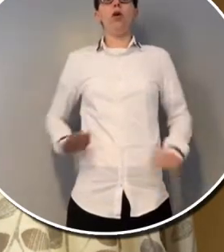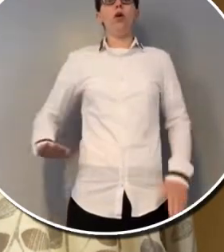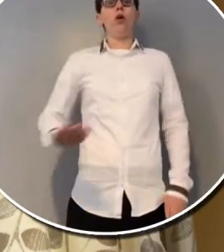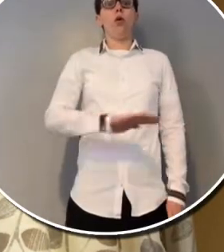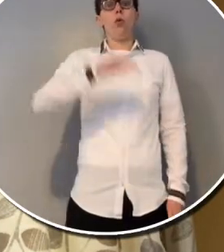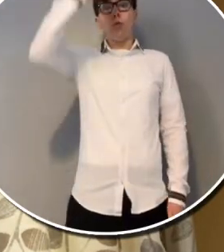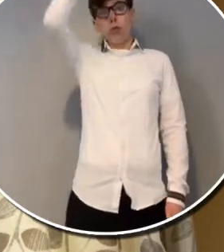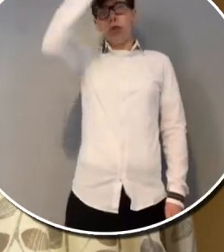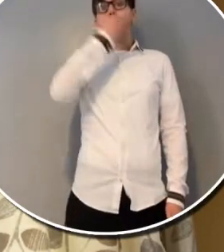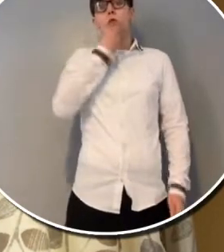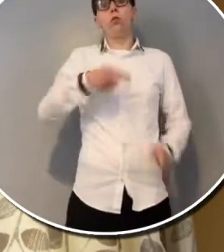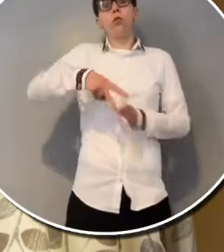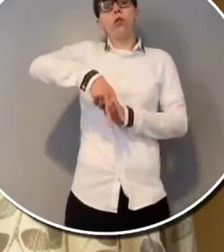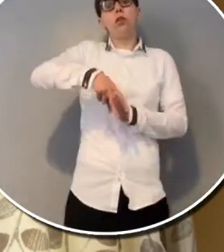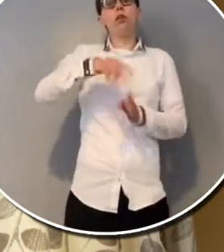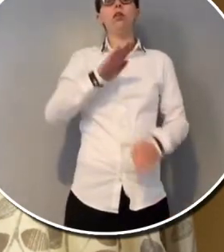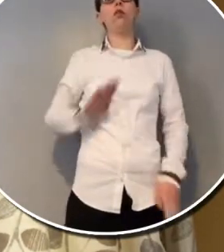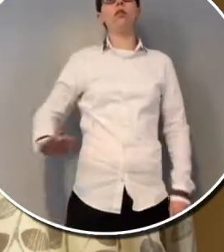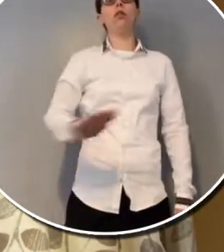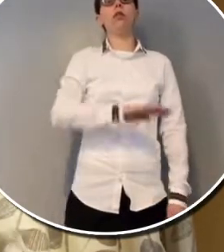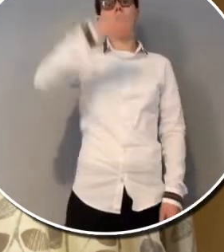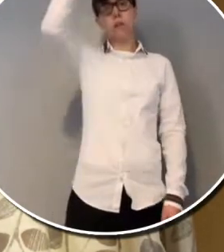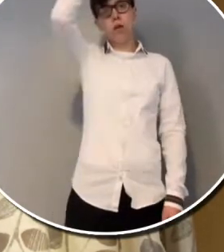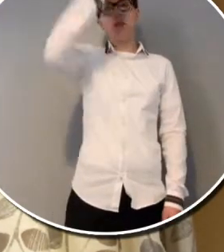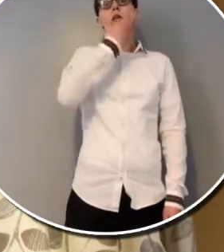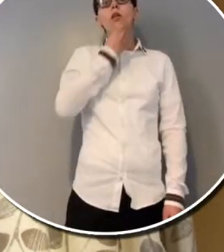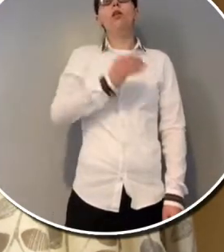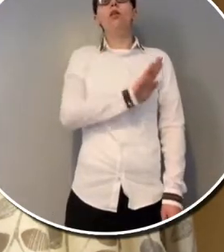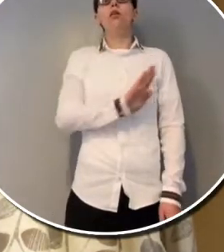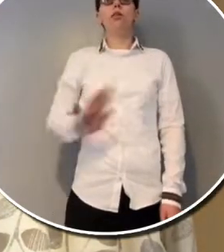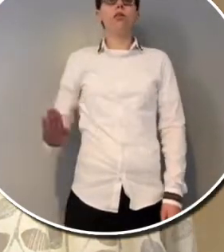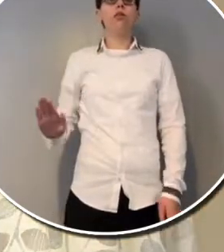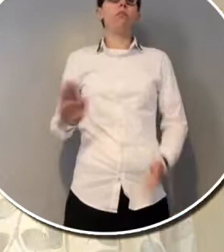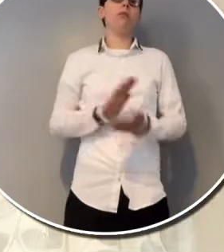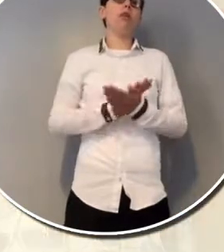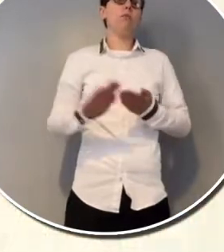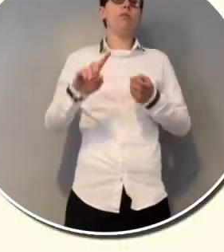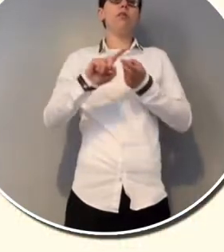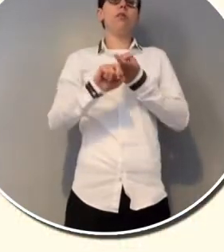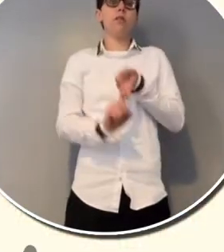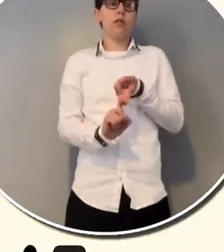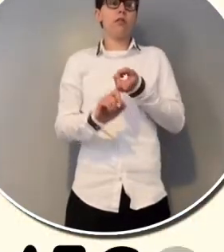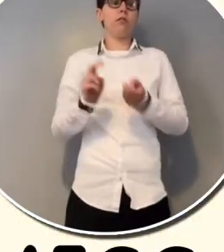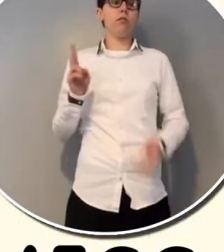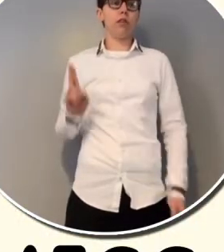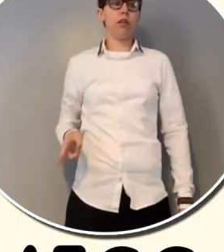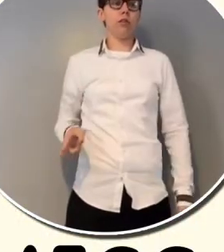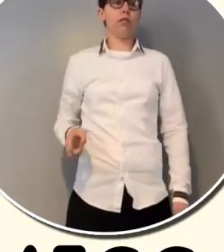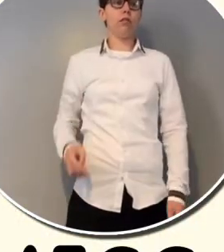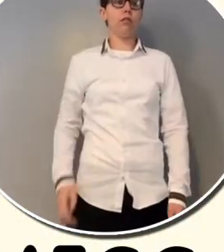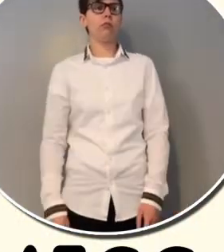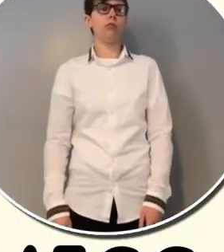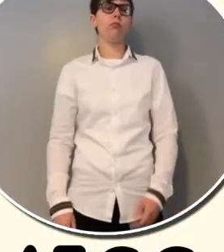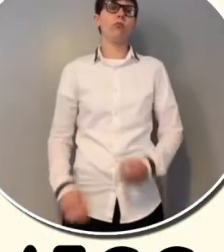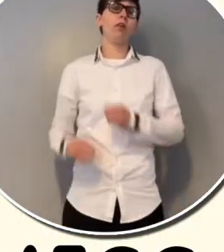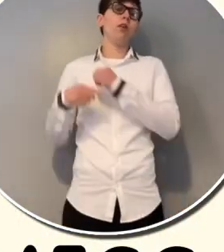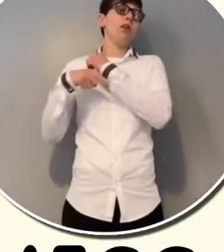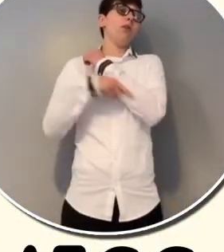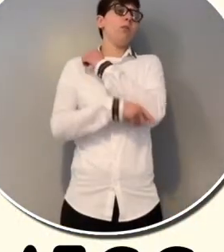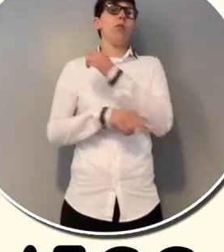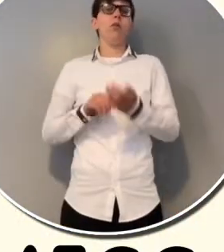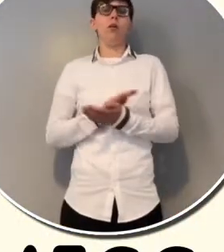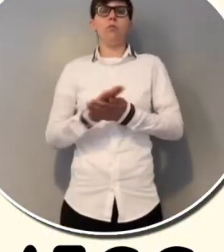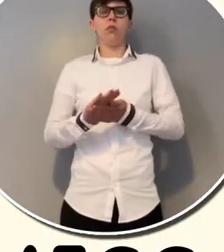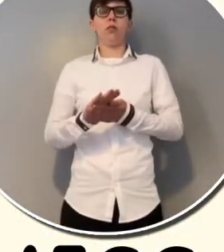joining in. Well done. Right, Humpty, well done. And I think we've got somebody else to help